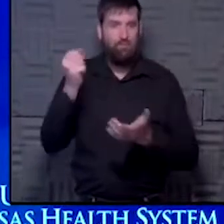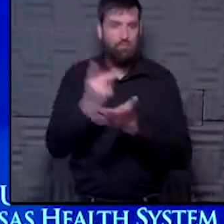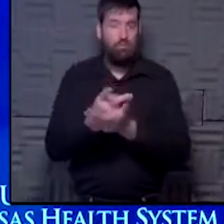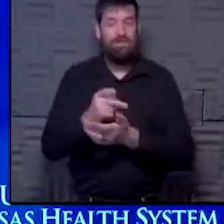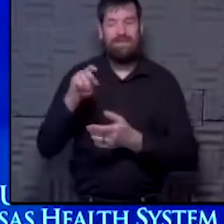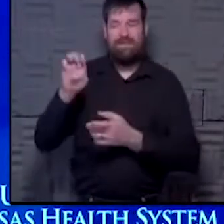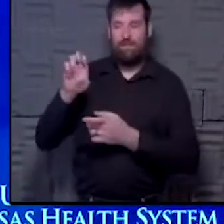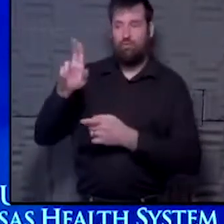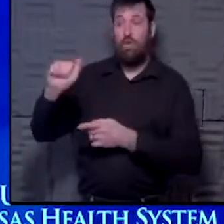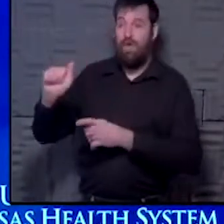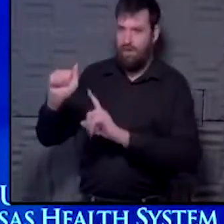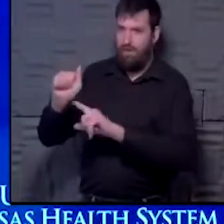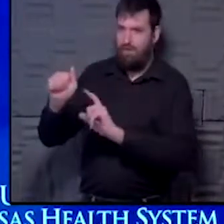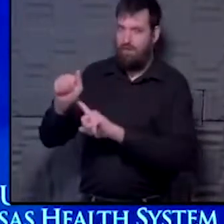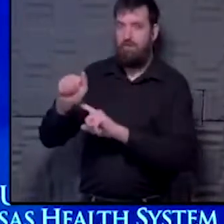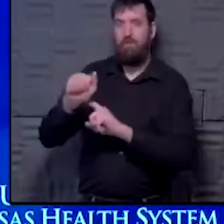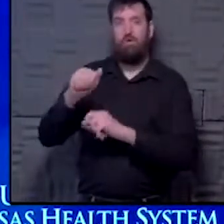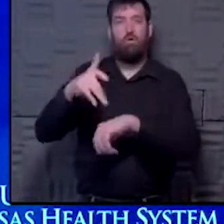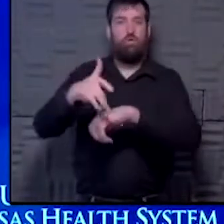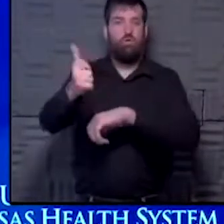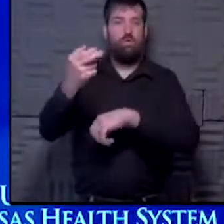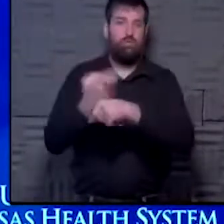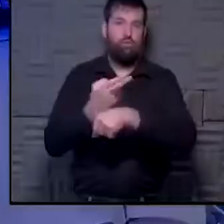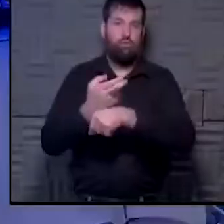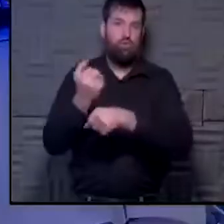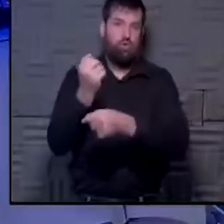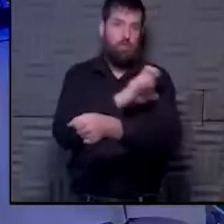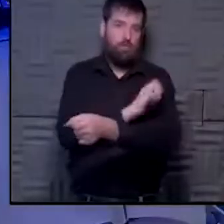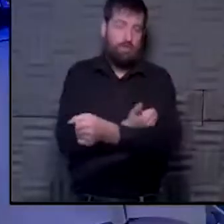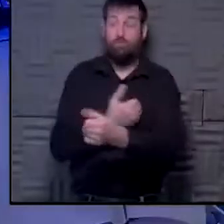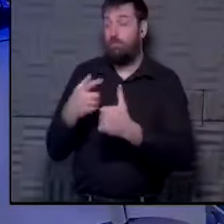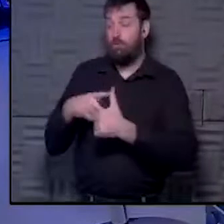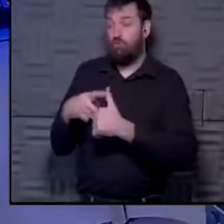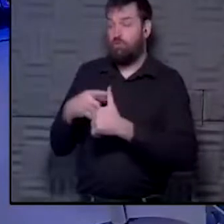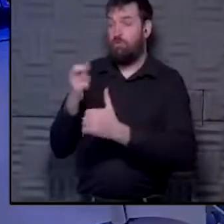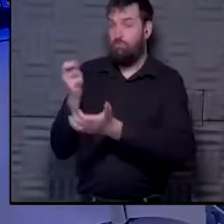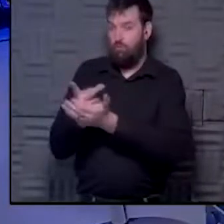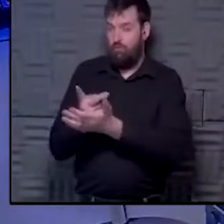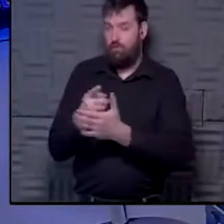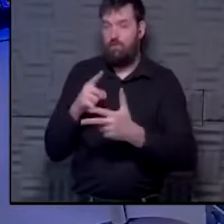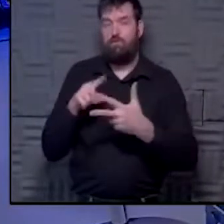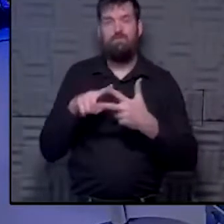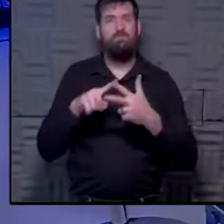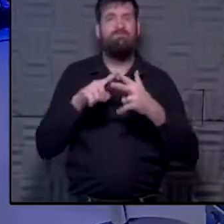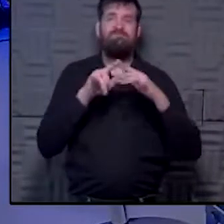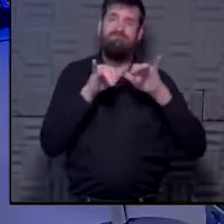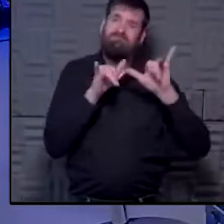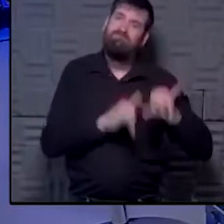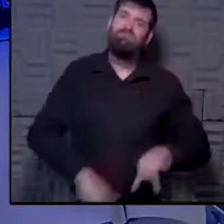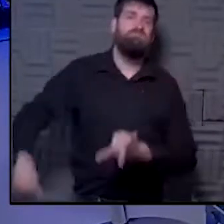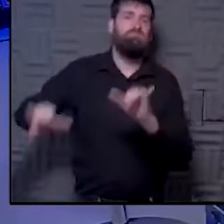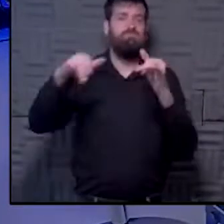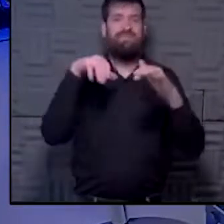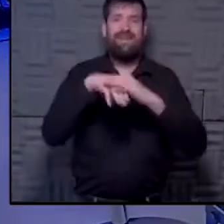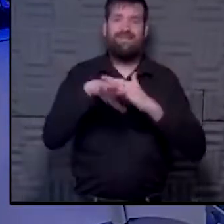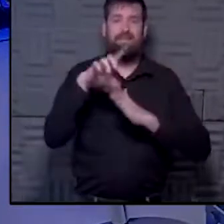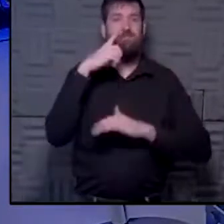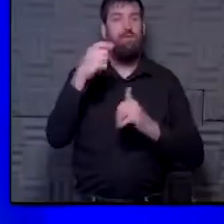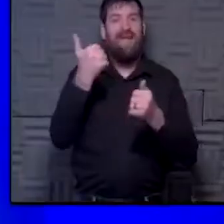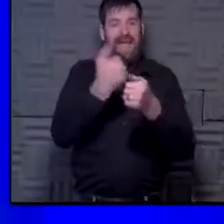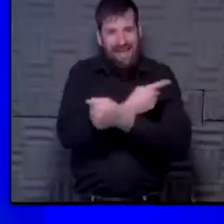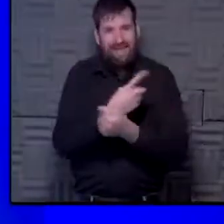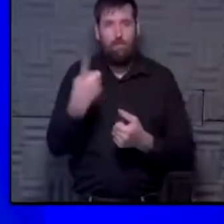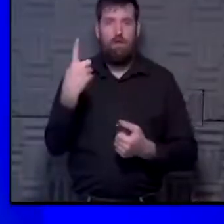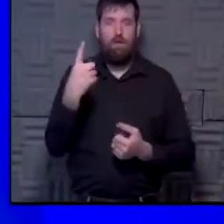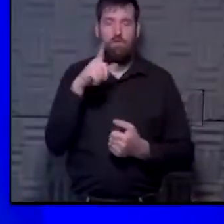And I think two of those main steps that we have to look for is, number one, the approval, Yes. but also universal access for anybody that wants to Yes. get it when they want to get